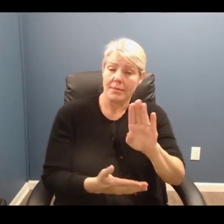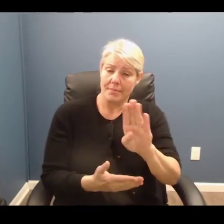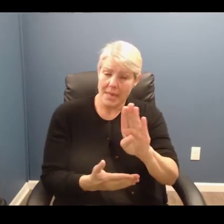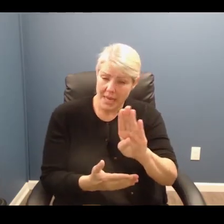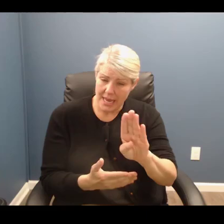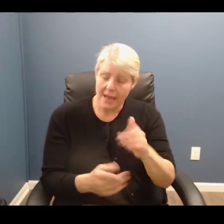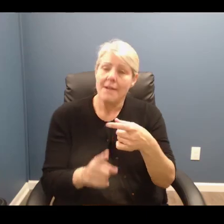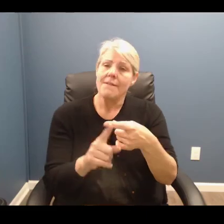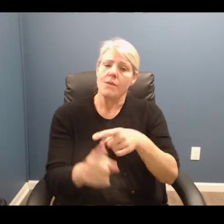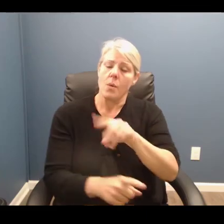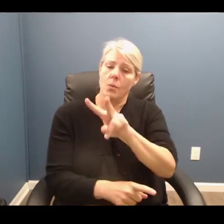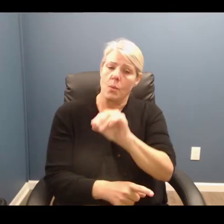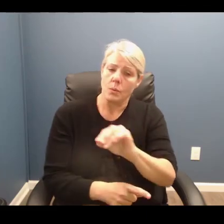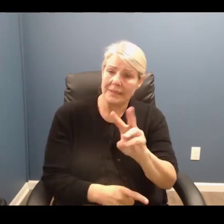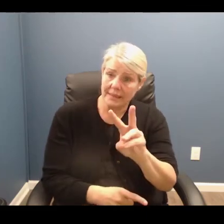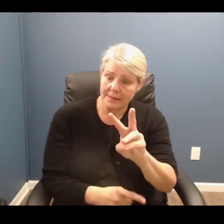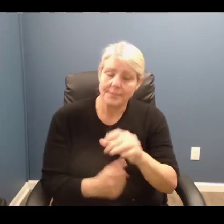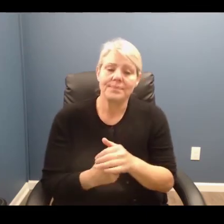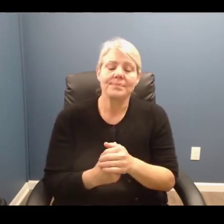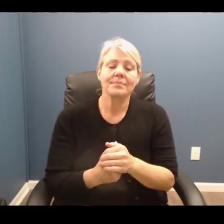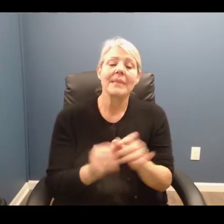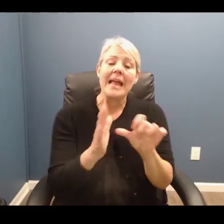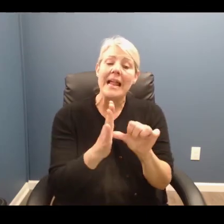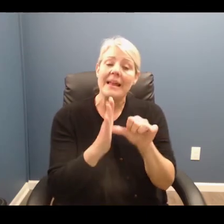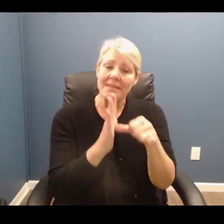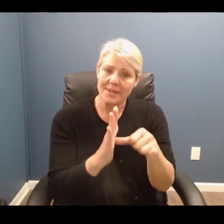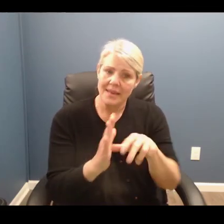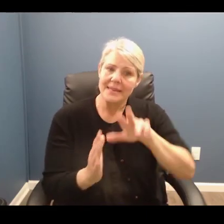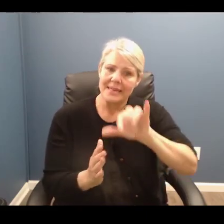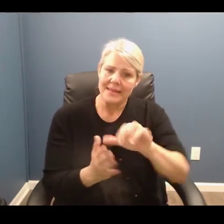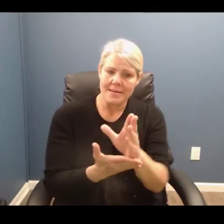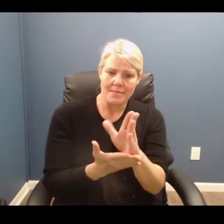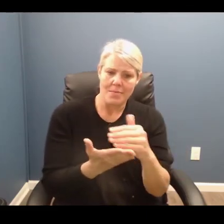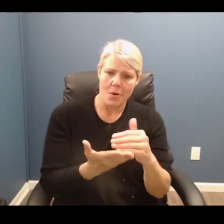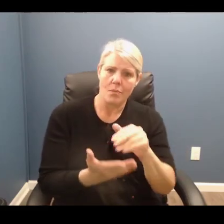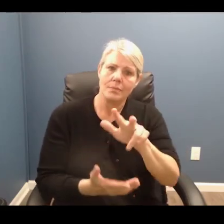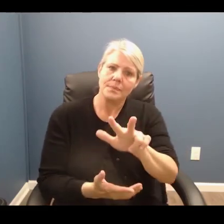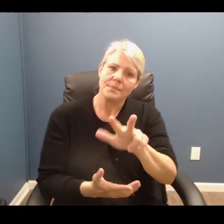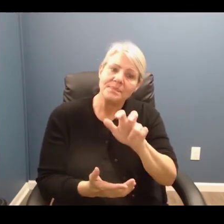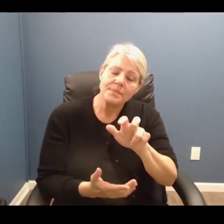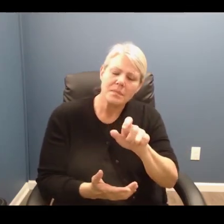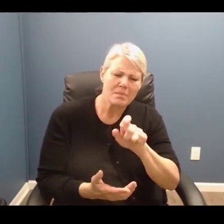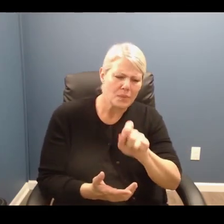Registrar from 2006 emphasizes that Section